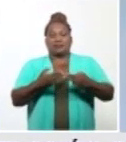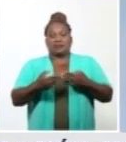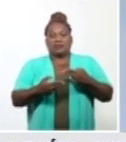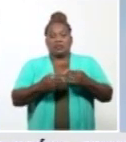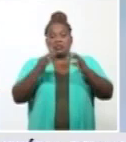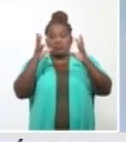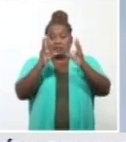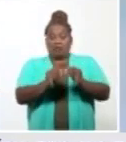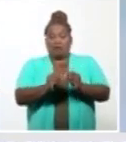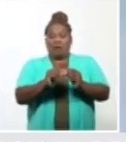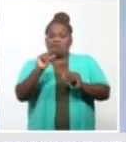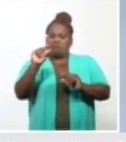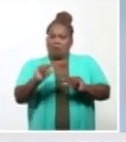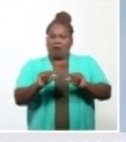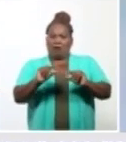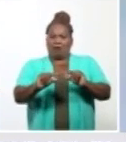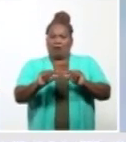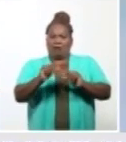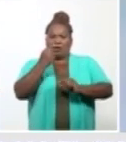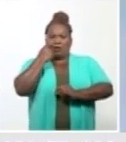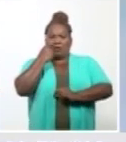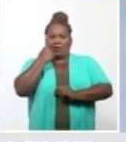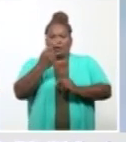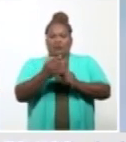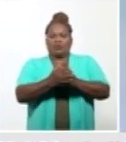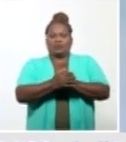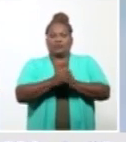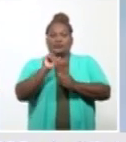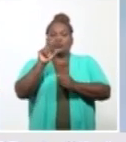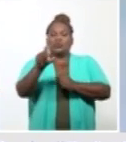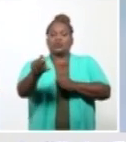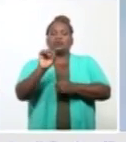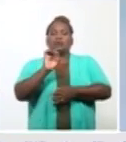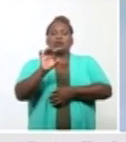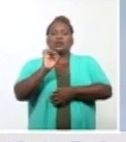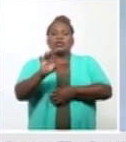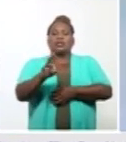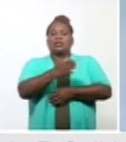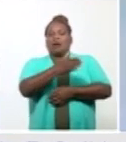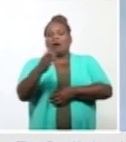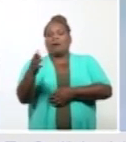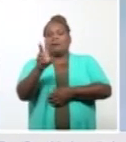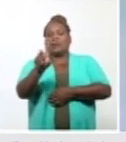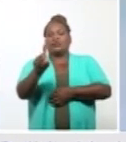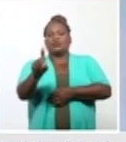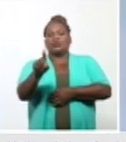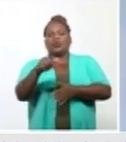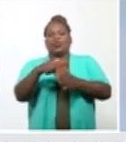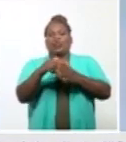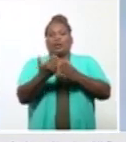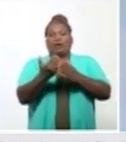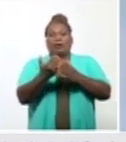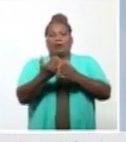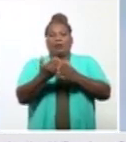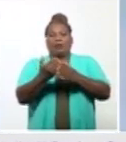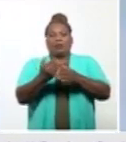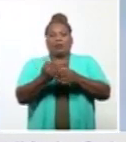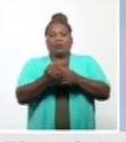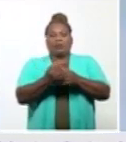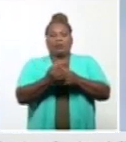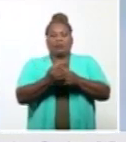positive, 0.4% of the samples studied, the lowest figure we have had in the